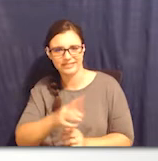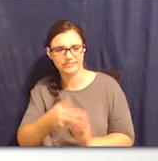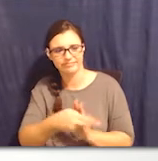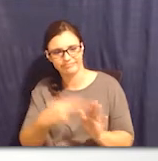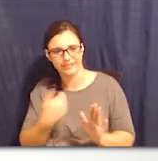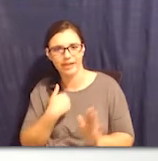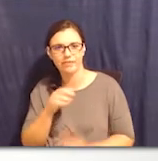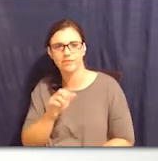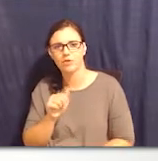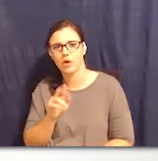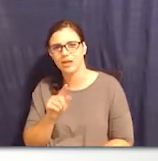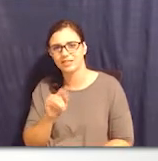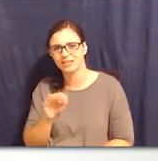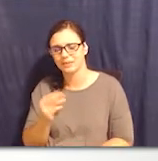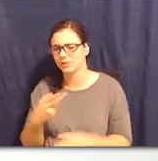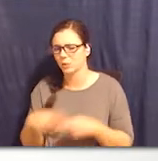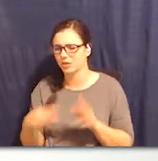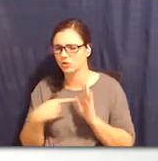8-year-old girl with autism.